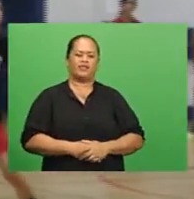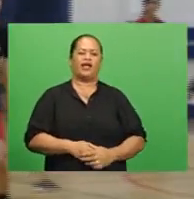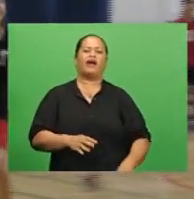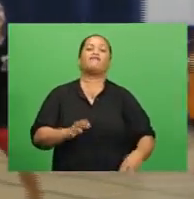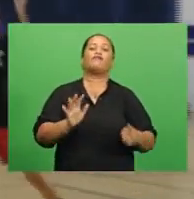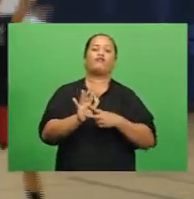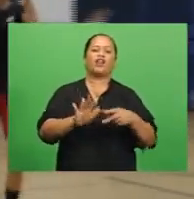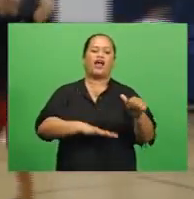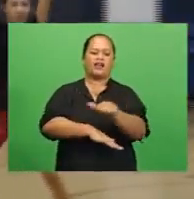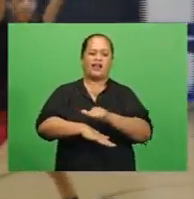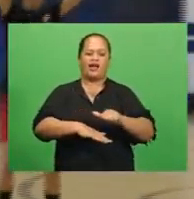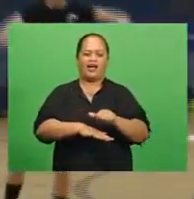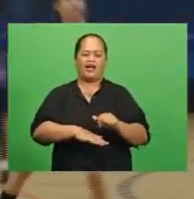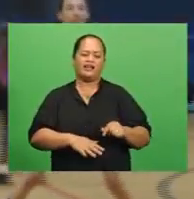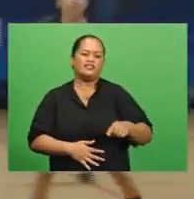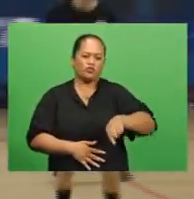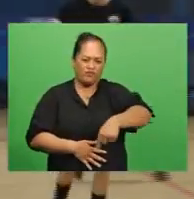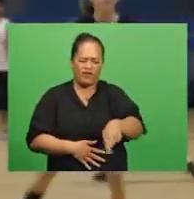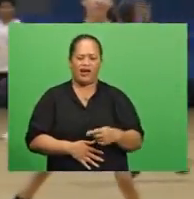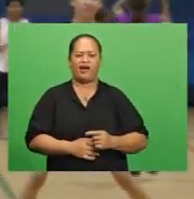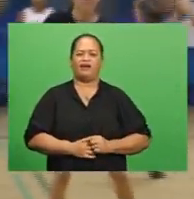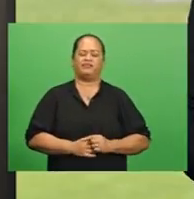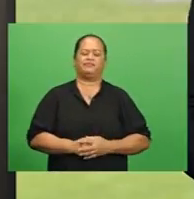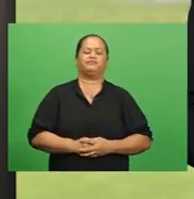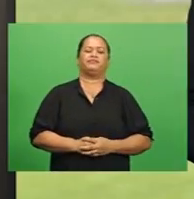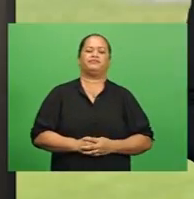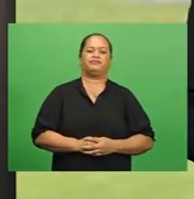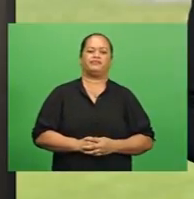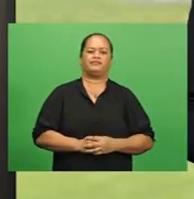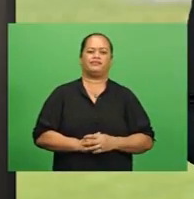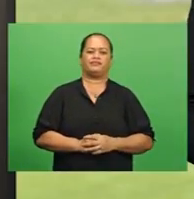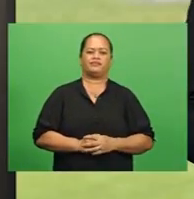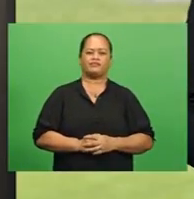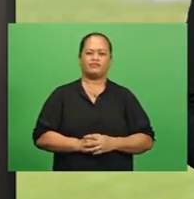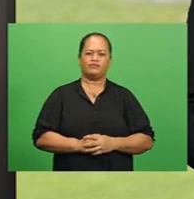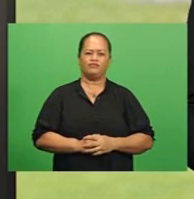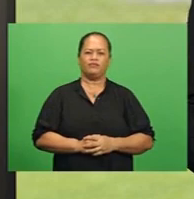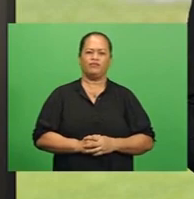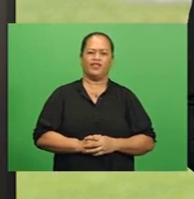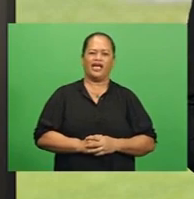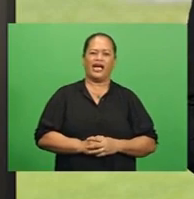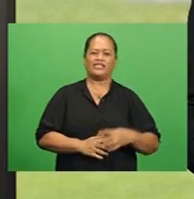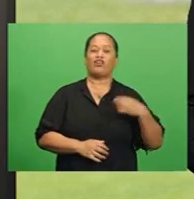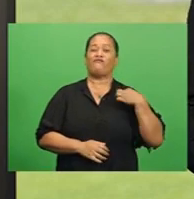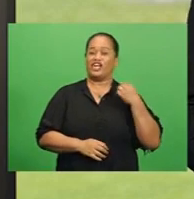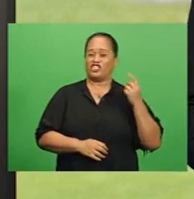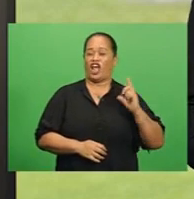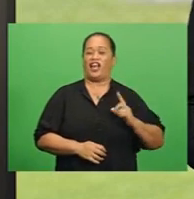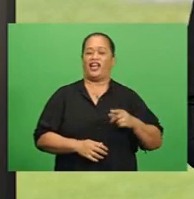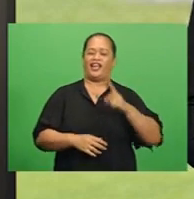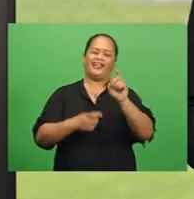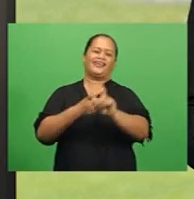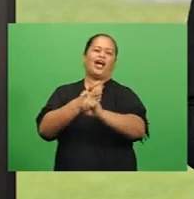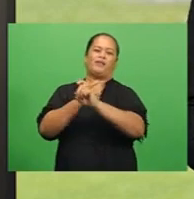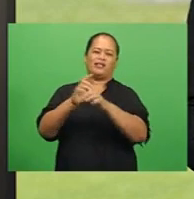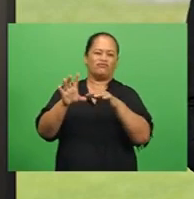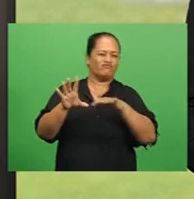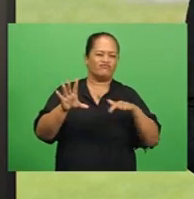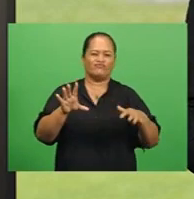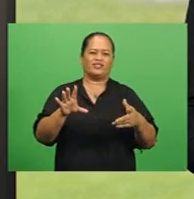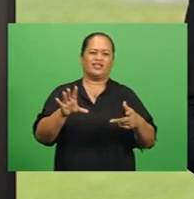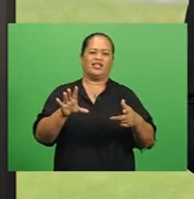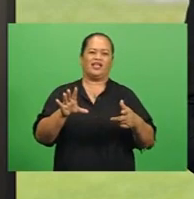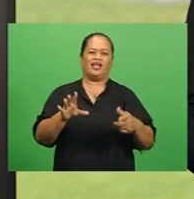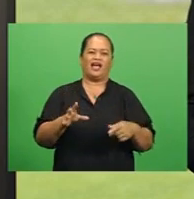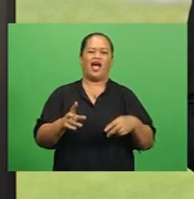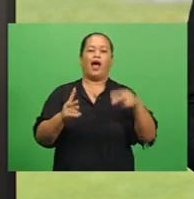Suva. Vedina Rakautonga, FBC Sports. It's official. Kamal Swami has been appointed bar football head